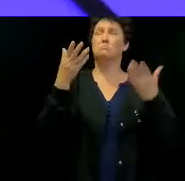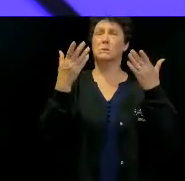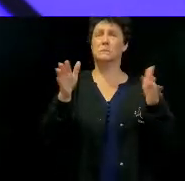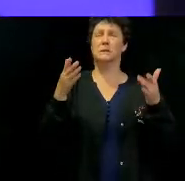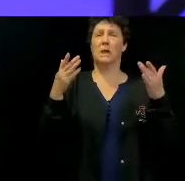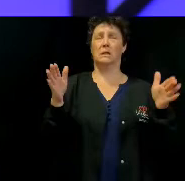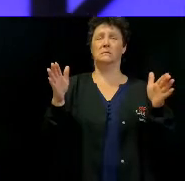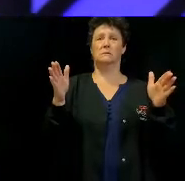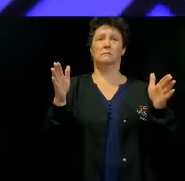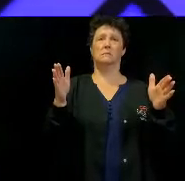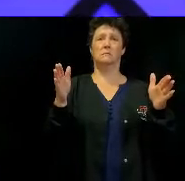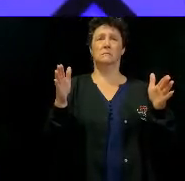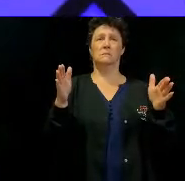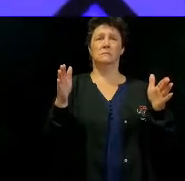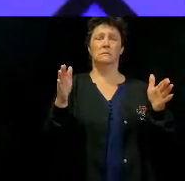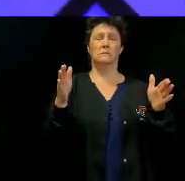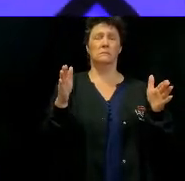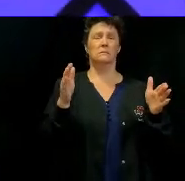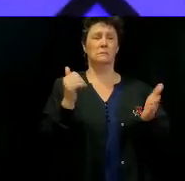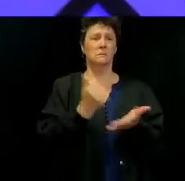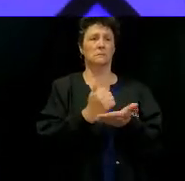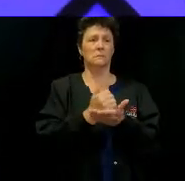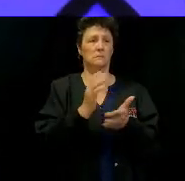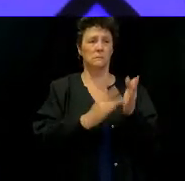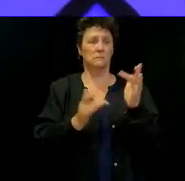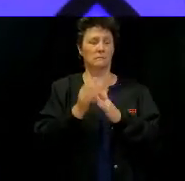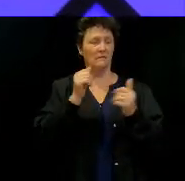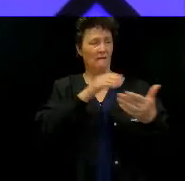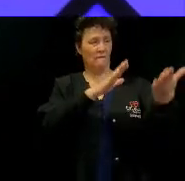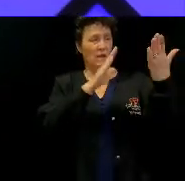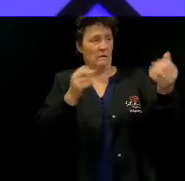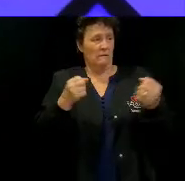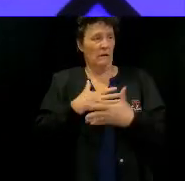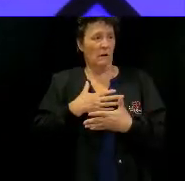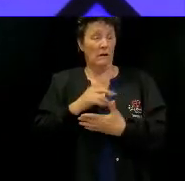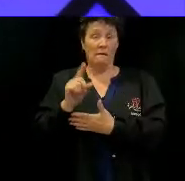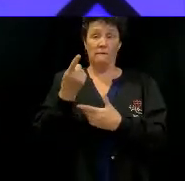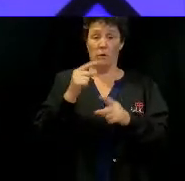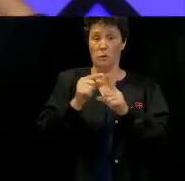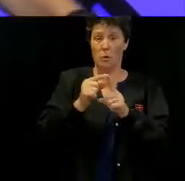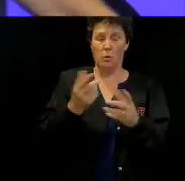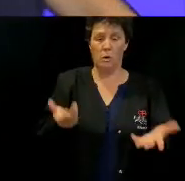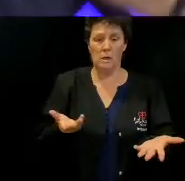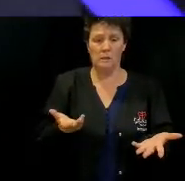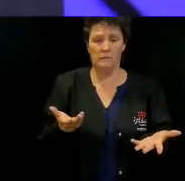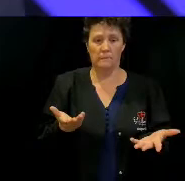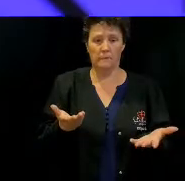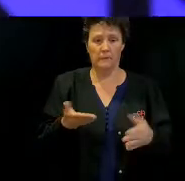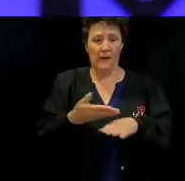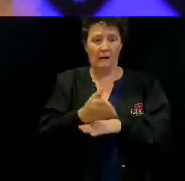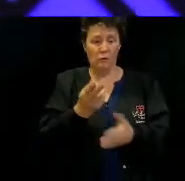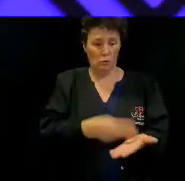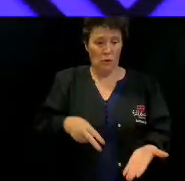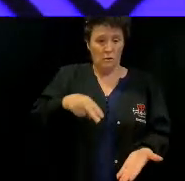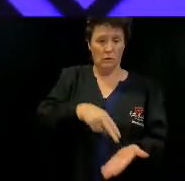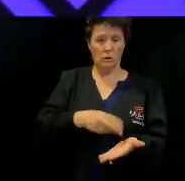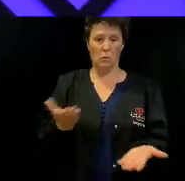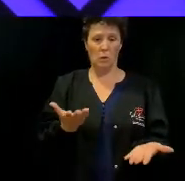You guys all right? Jesus faces fears. And guess what the first words were after his resurrection?